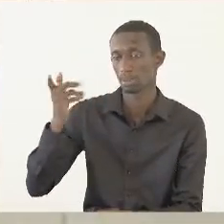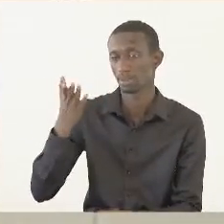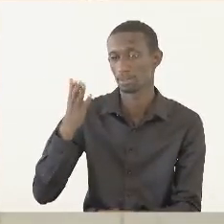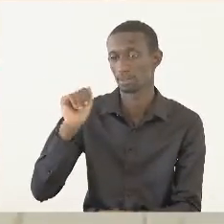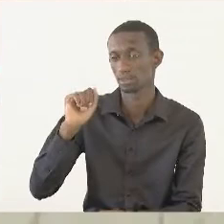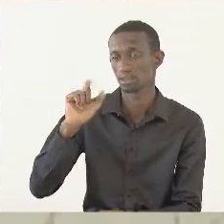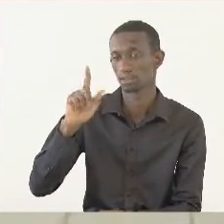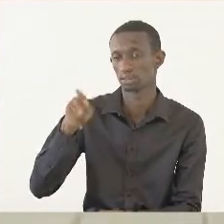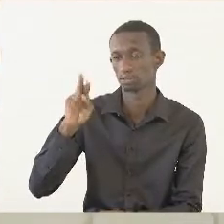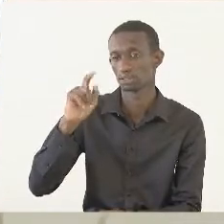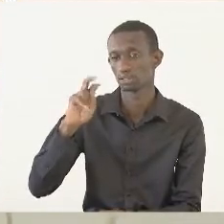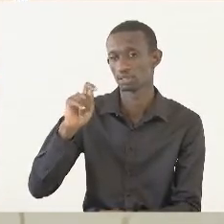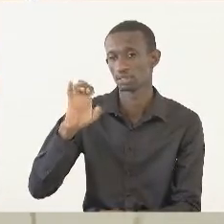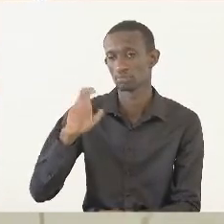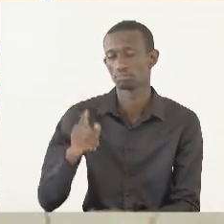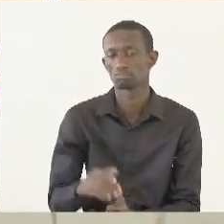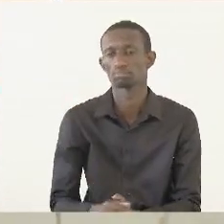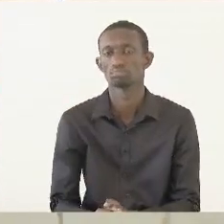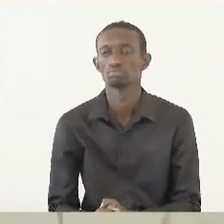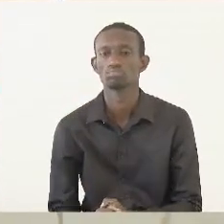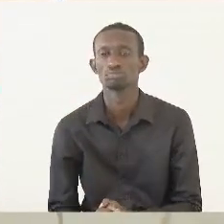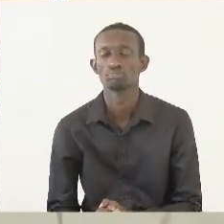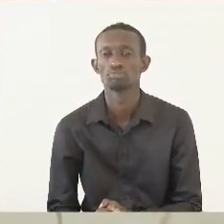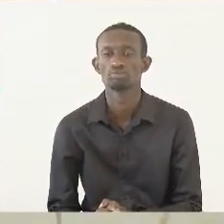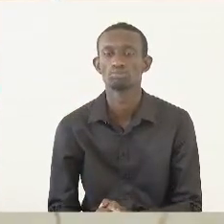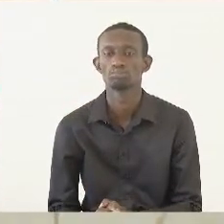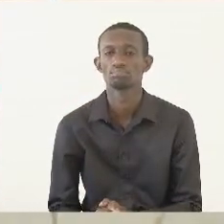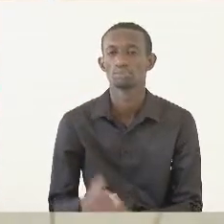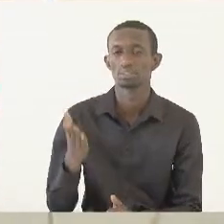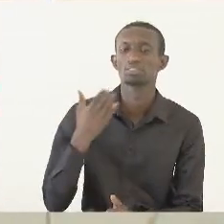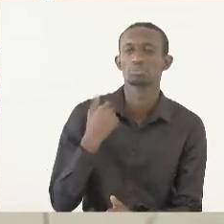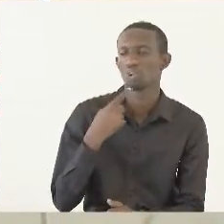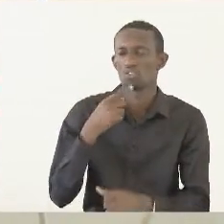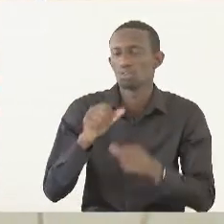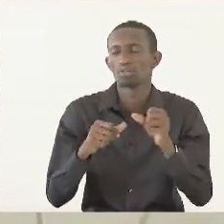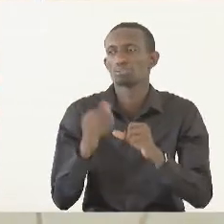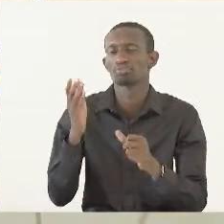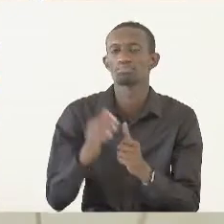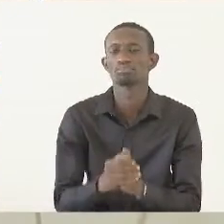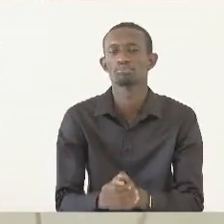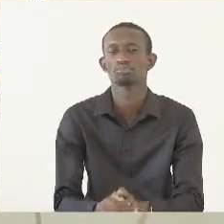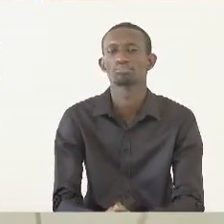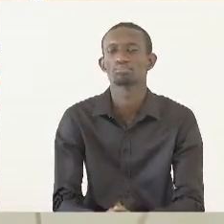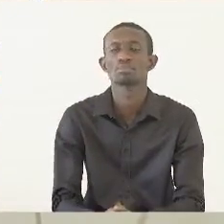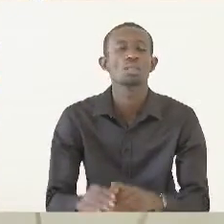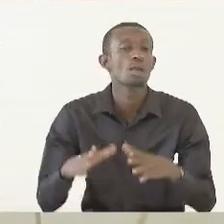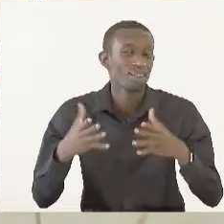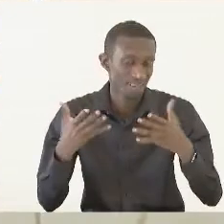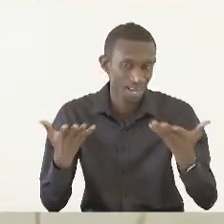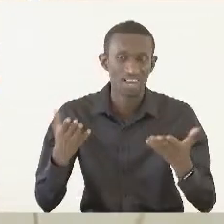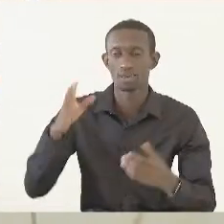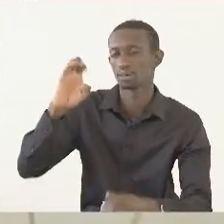acid. So I was just trying to look at those compounds. This is what I was just talking about. How the